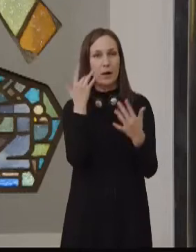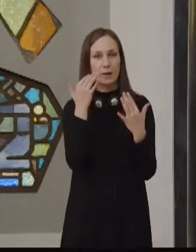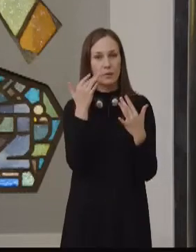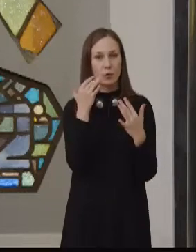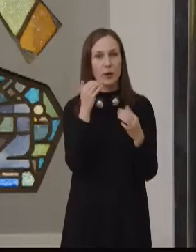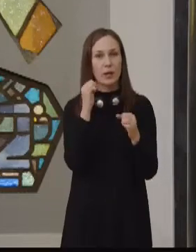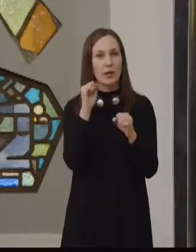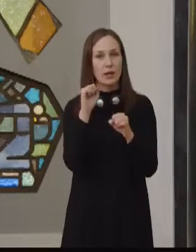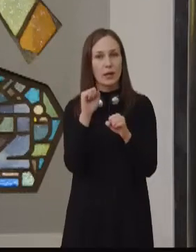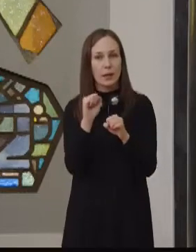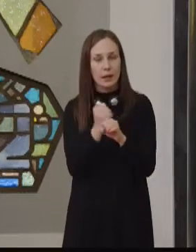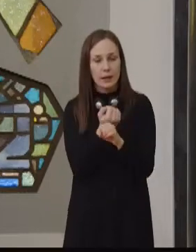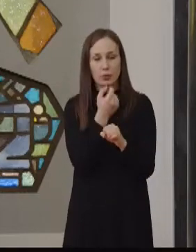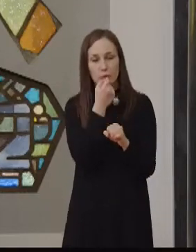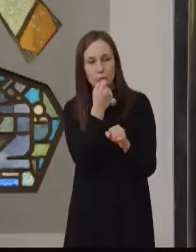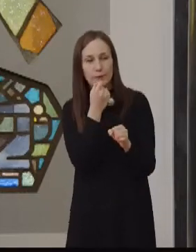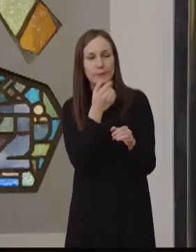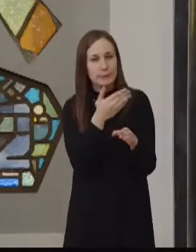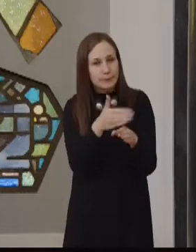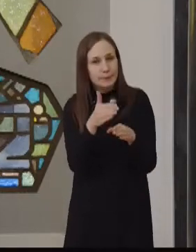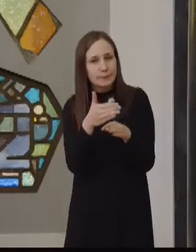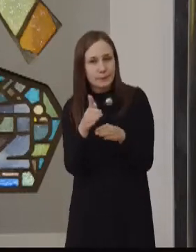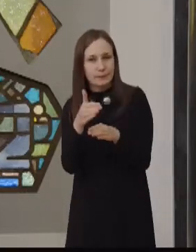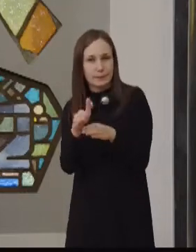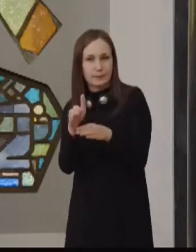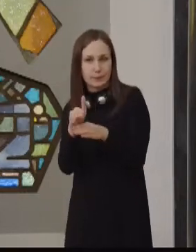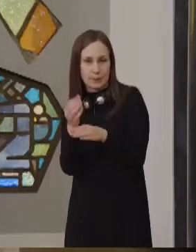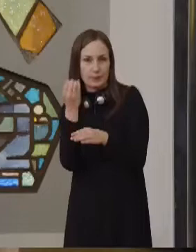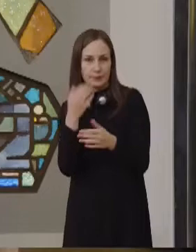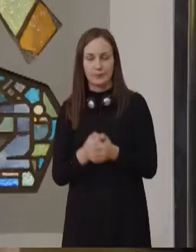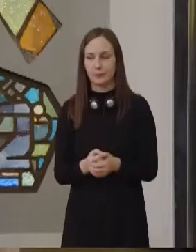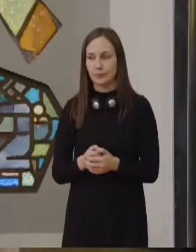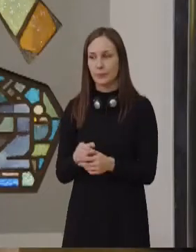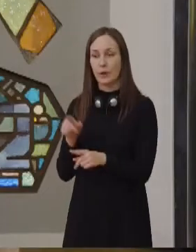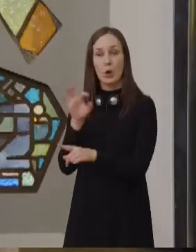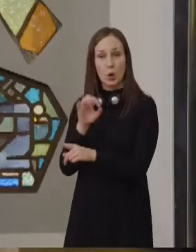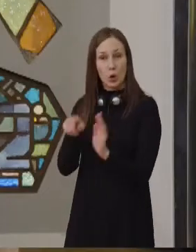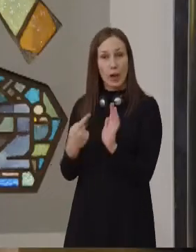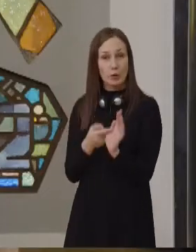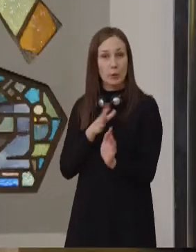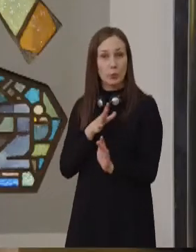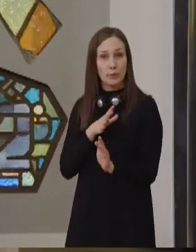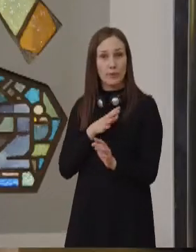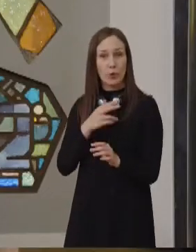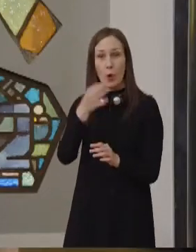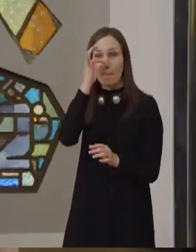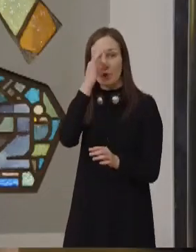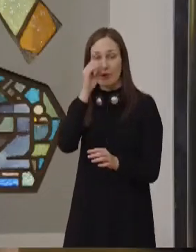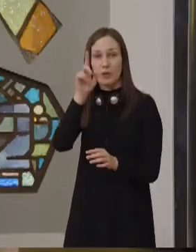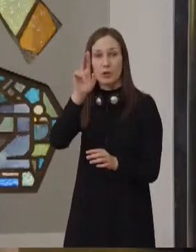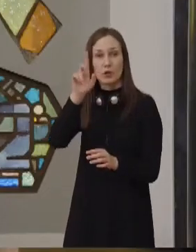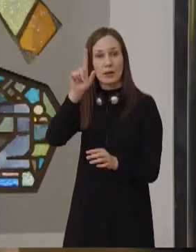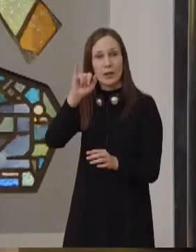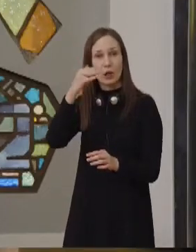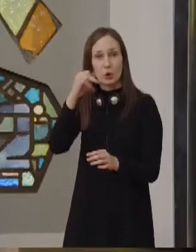So I think that we have to grow our society little by little. When I was talking